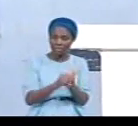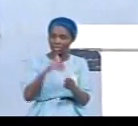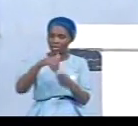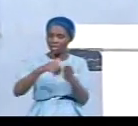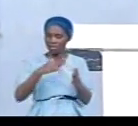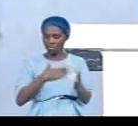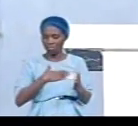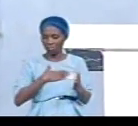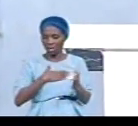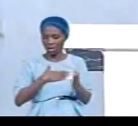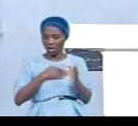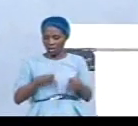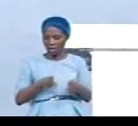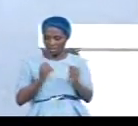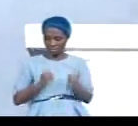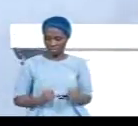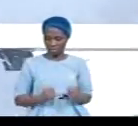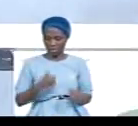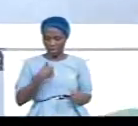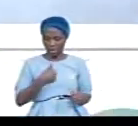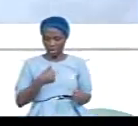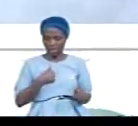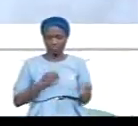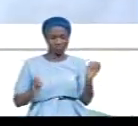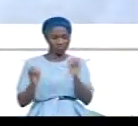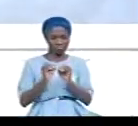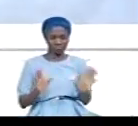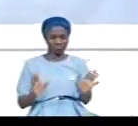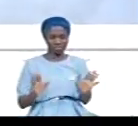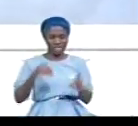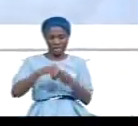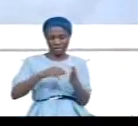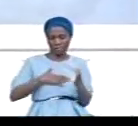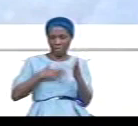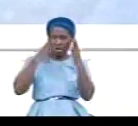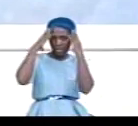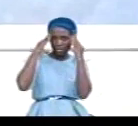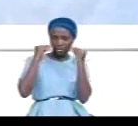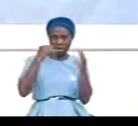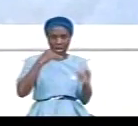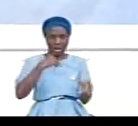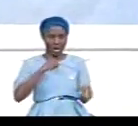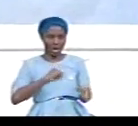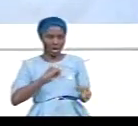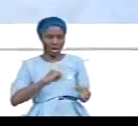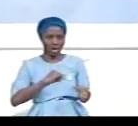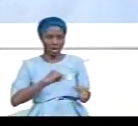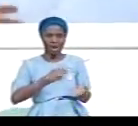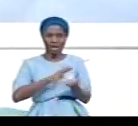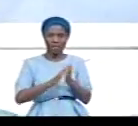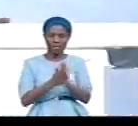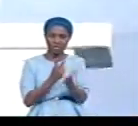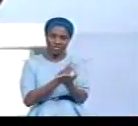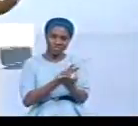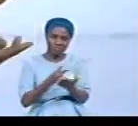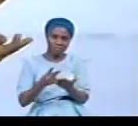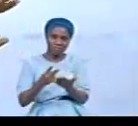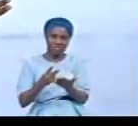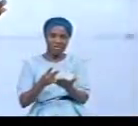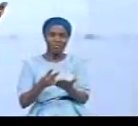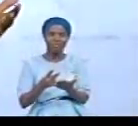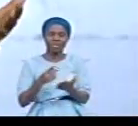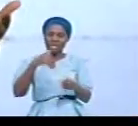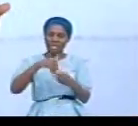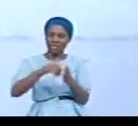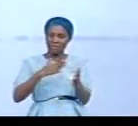I might be nothing. They knew, in my experience, I might be a failure. They knew, in